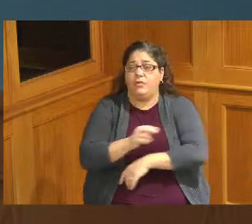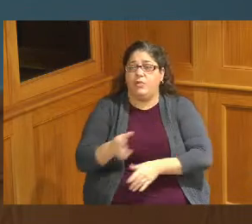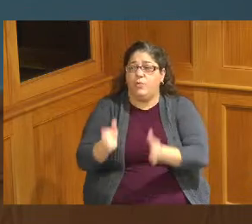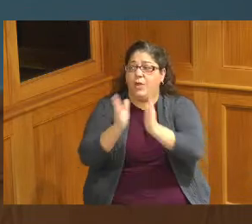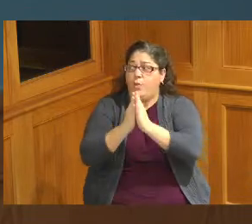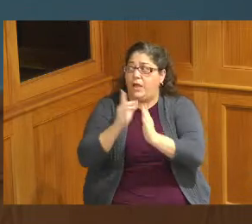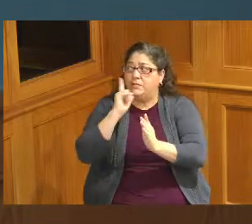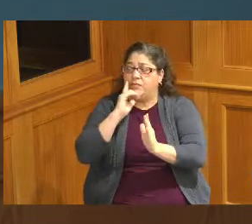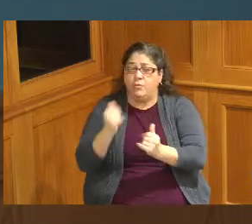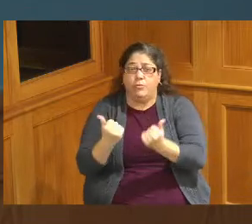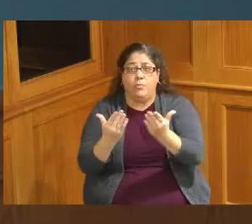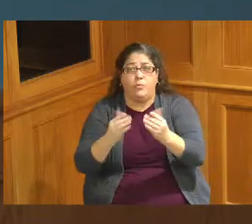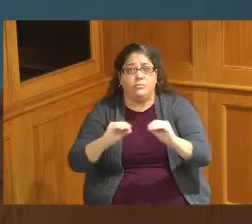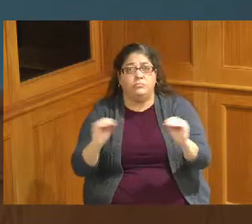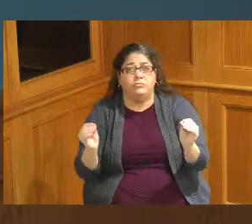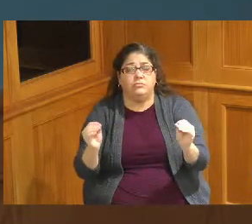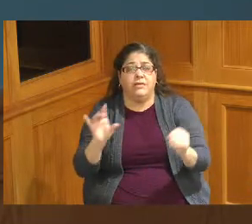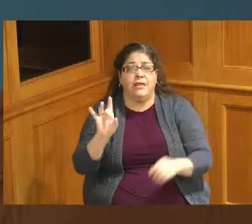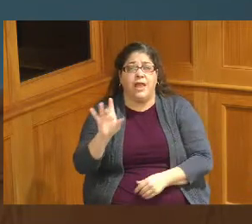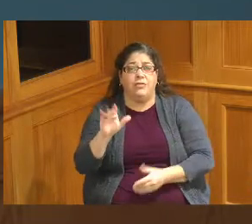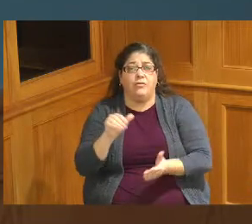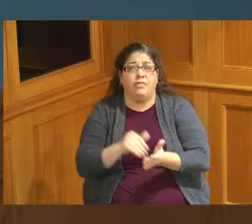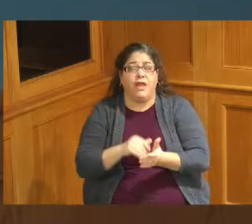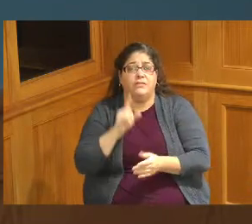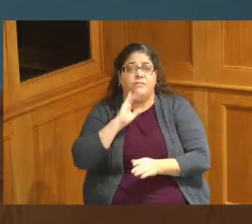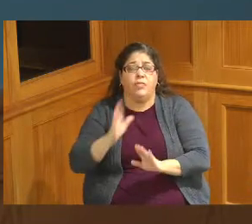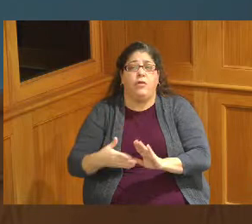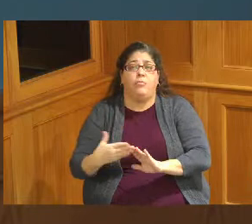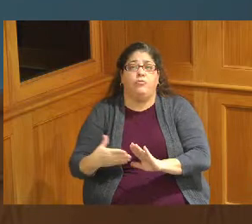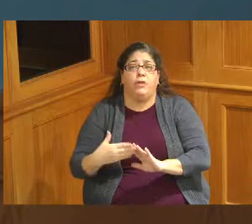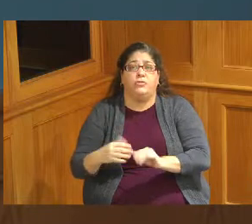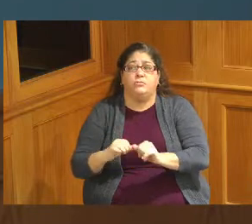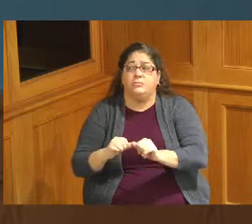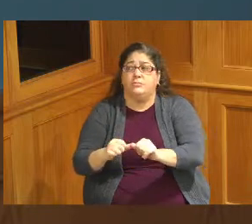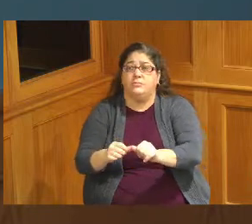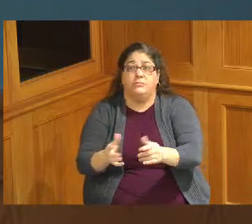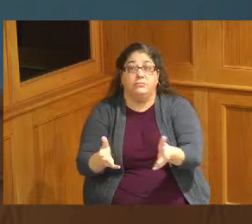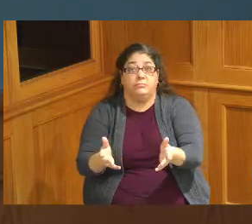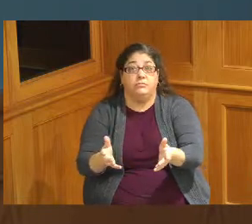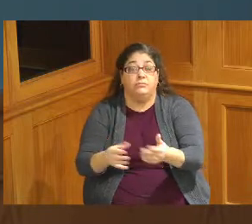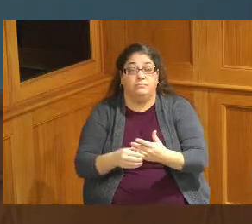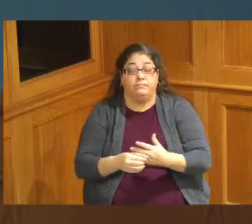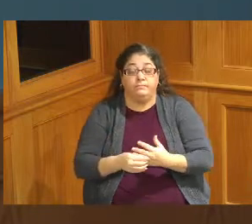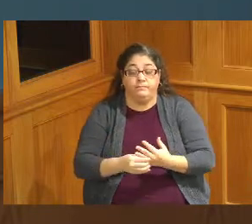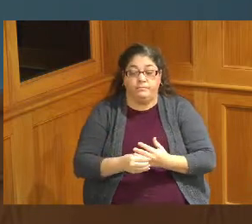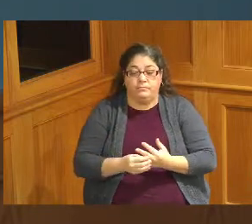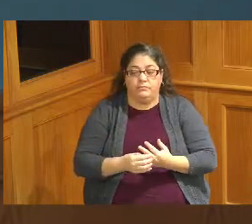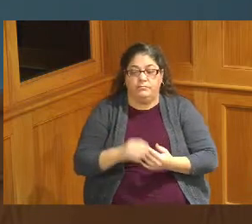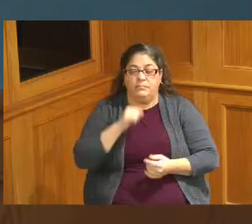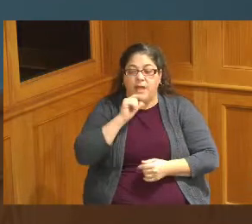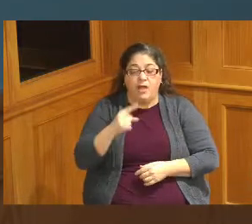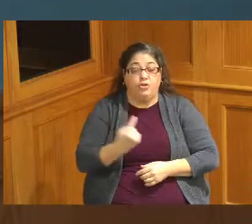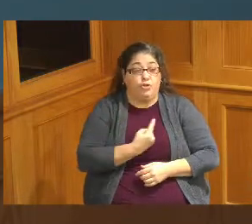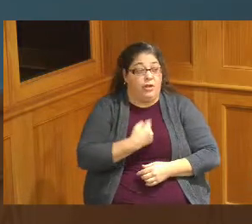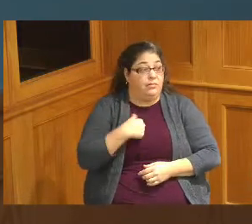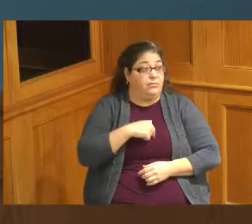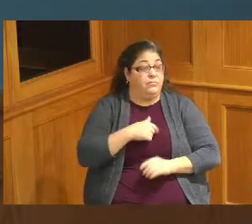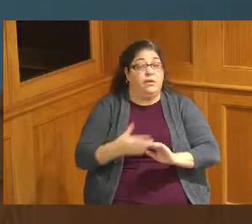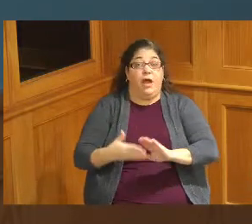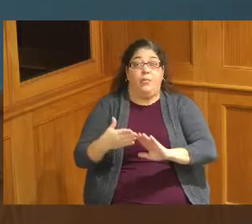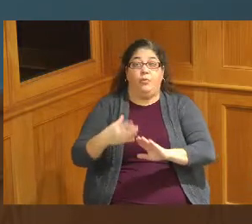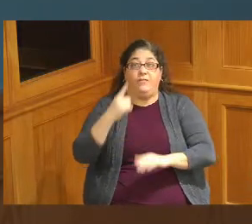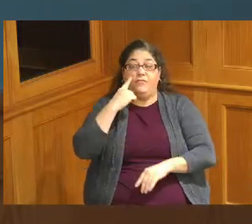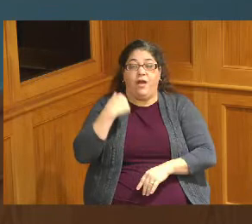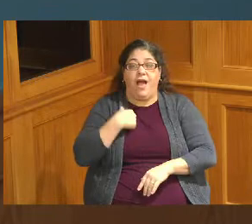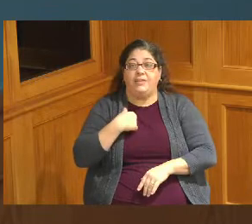It's in the budget, $800,000 for their operations. Not just operations for us, but their